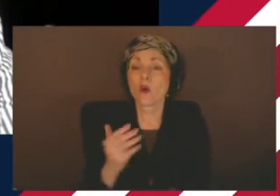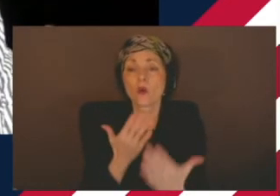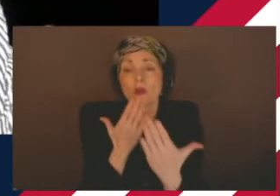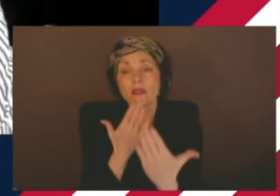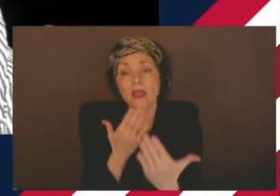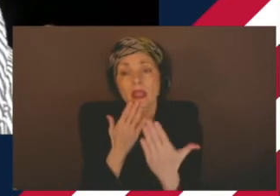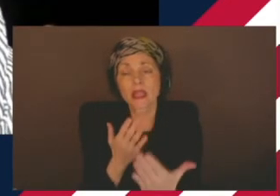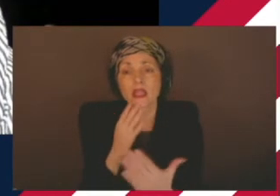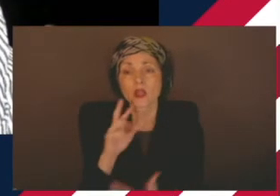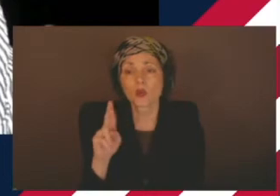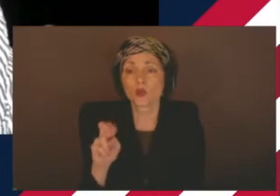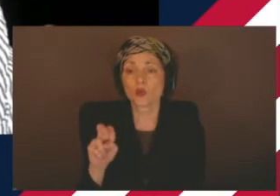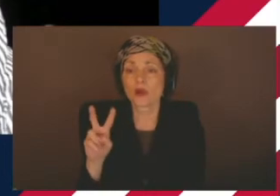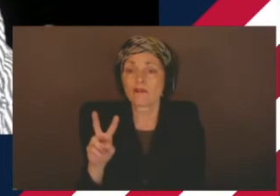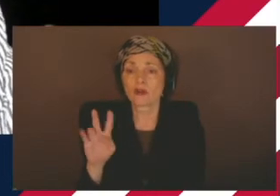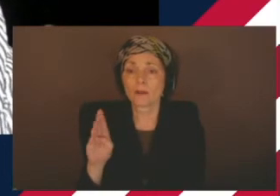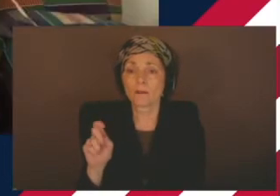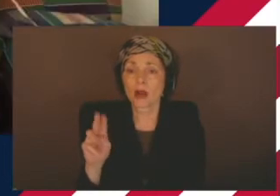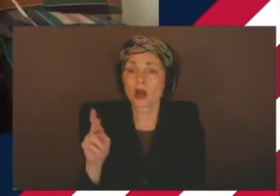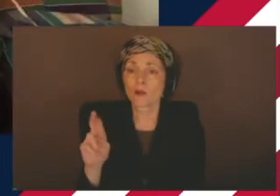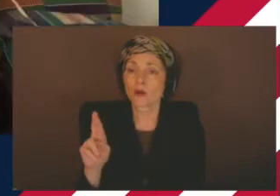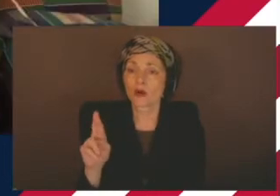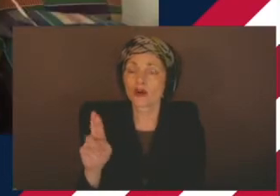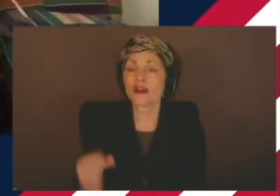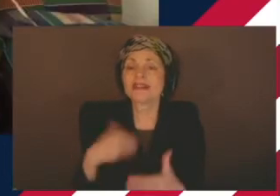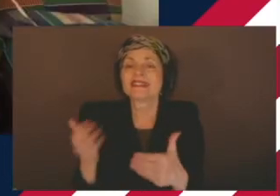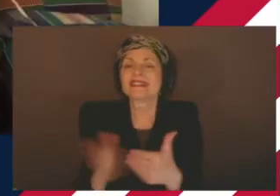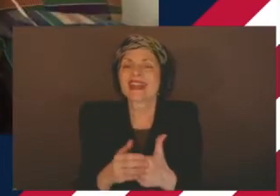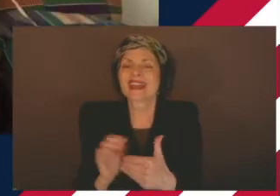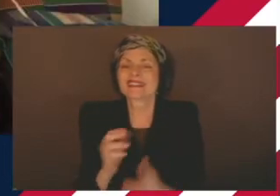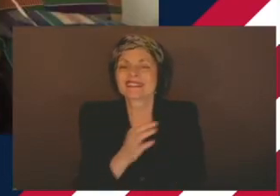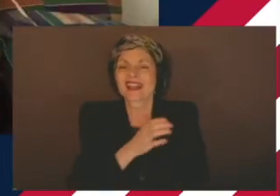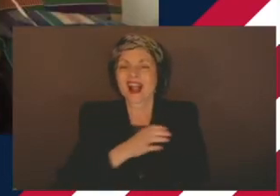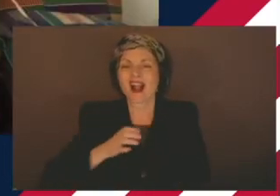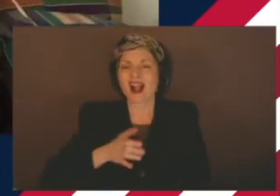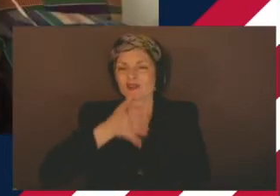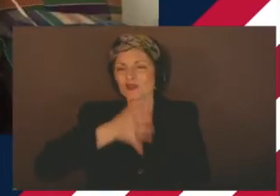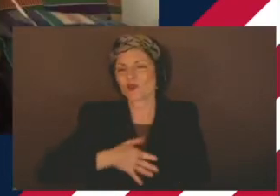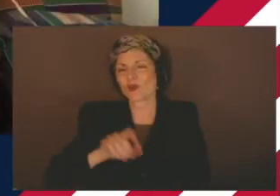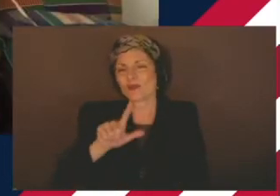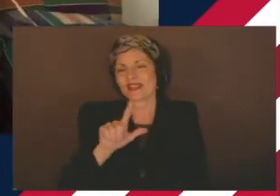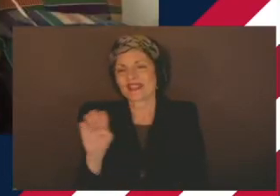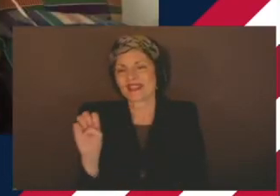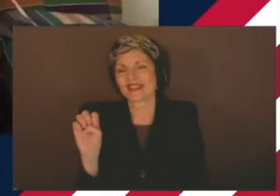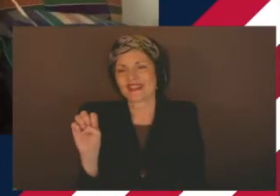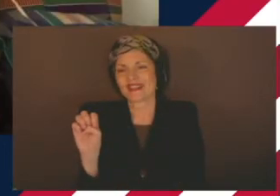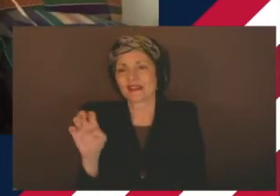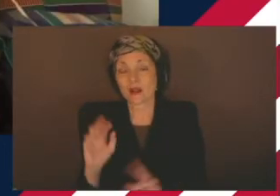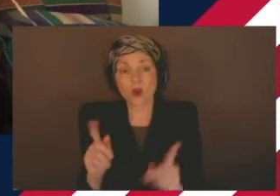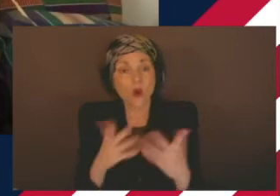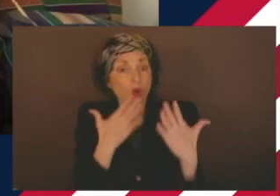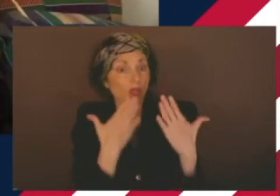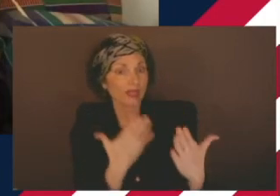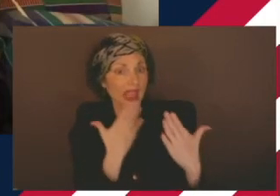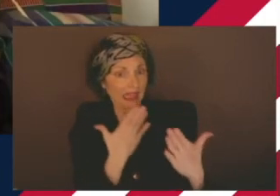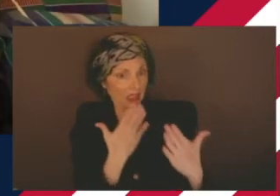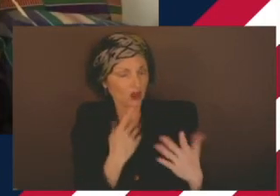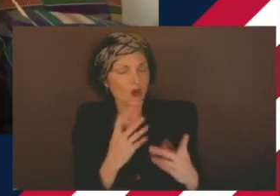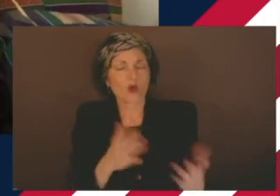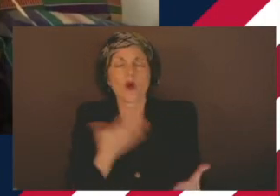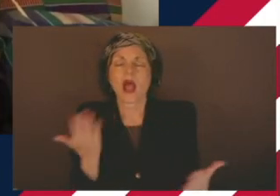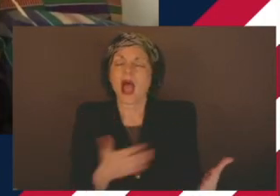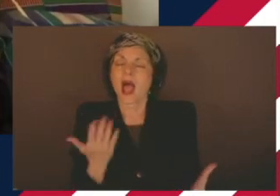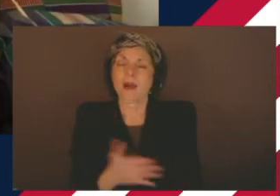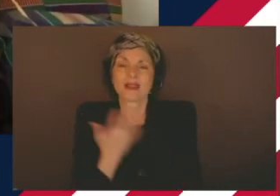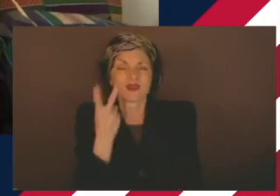with a question, Congresswoman Lee. Thank you very much. Thank you, Bishop Barber. It's so glad to see you. First, thank you